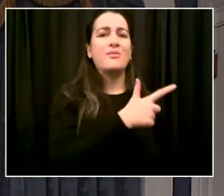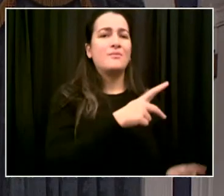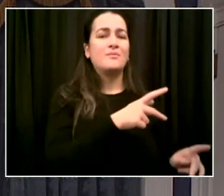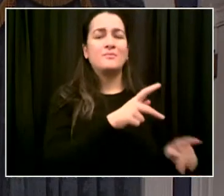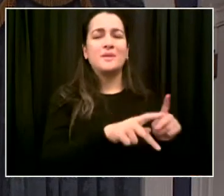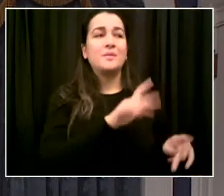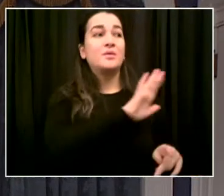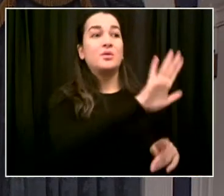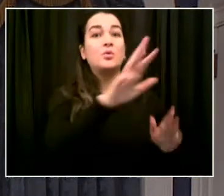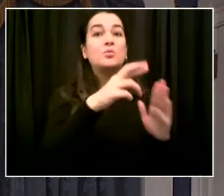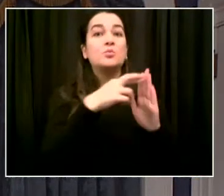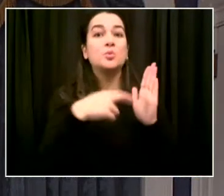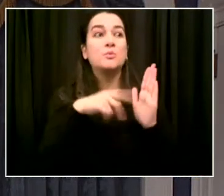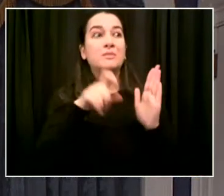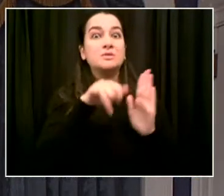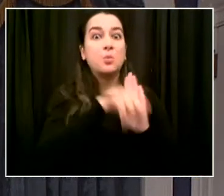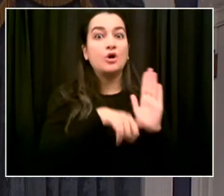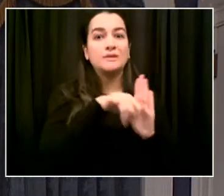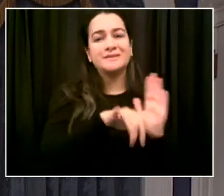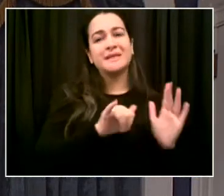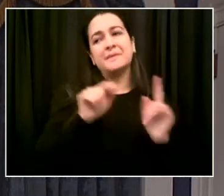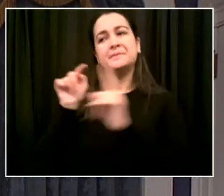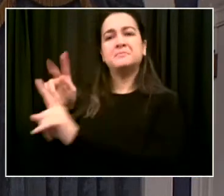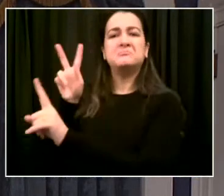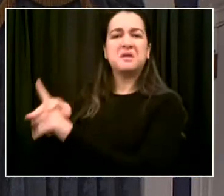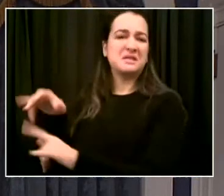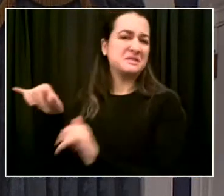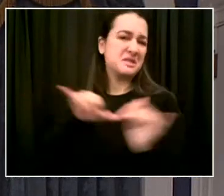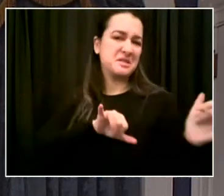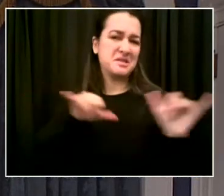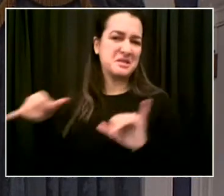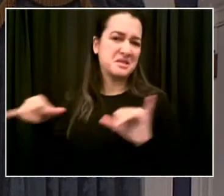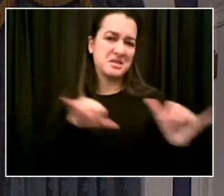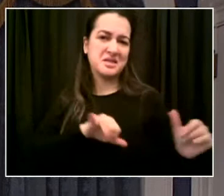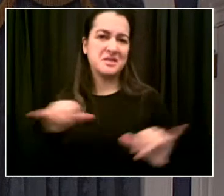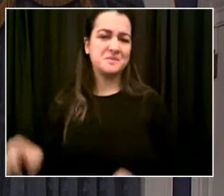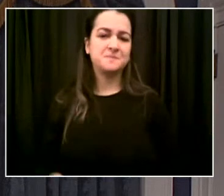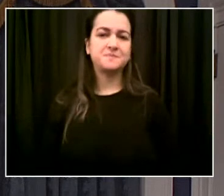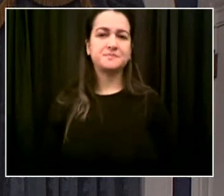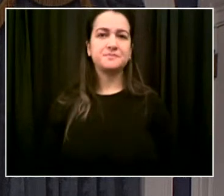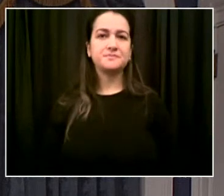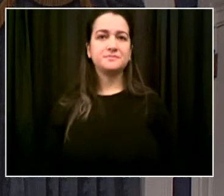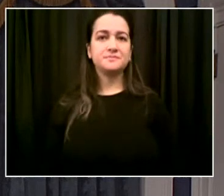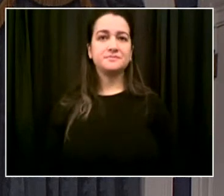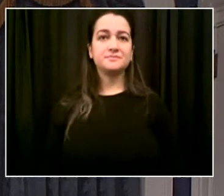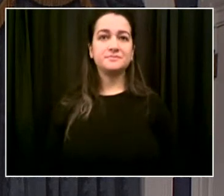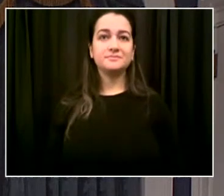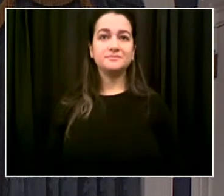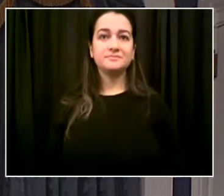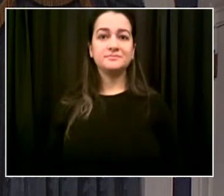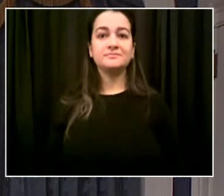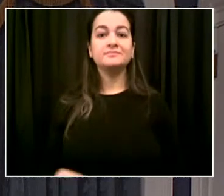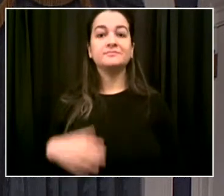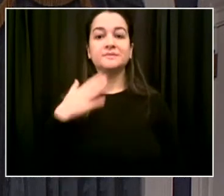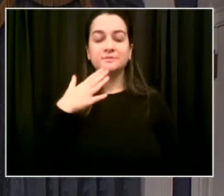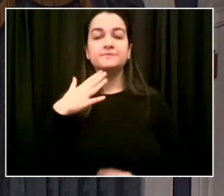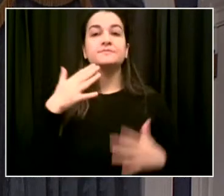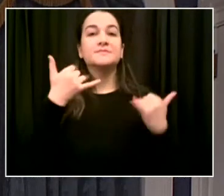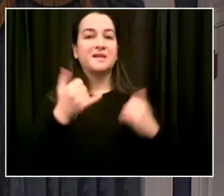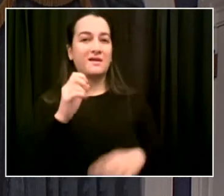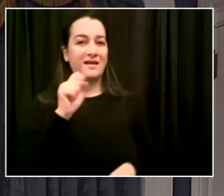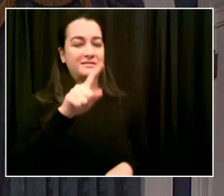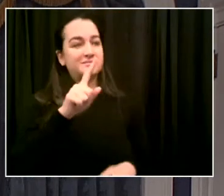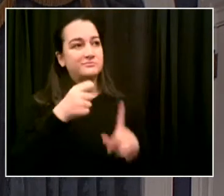Dana. Thanks. And then on a separate topic, I was just curious, given your ambitious